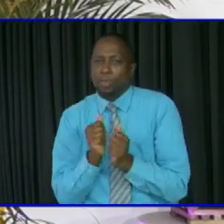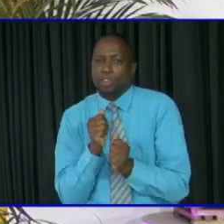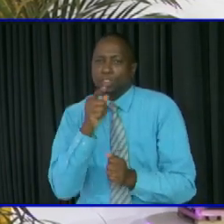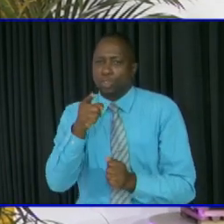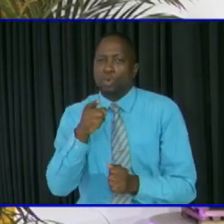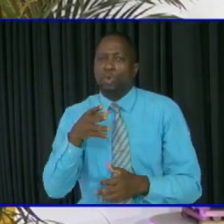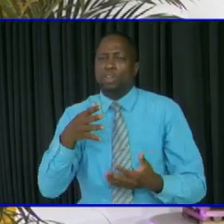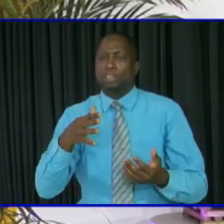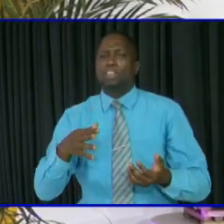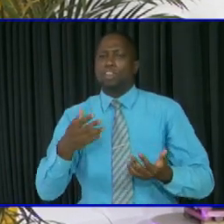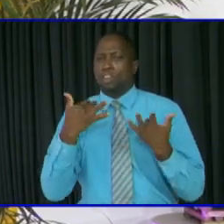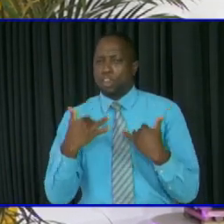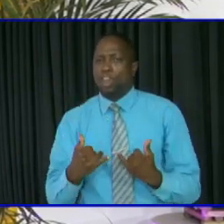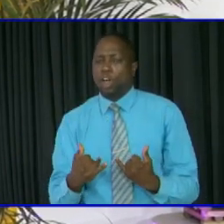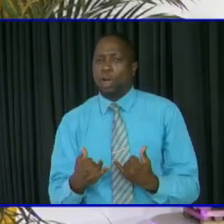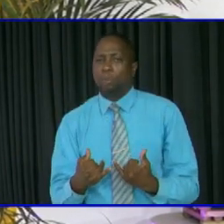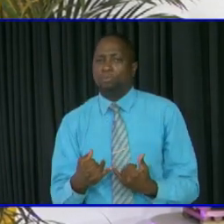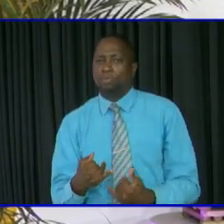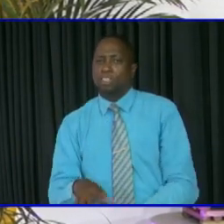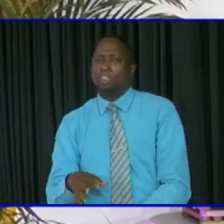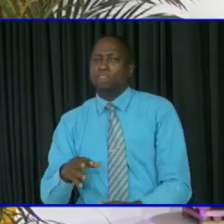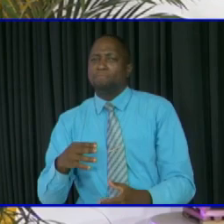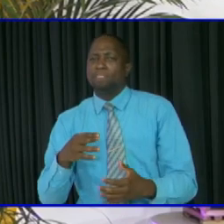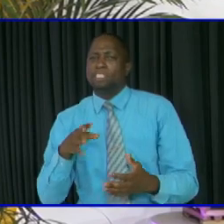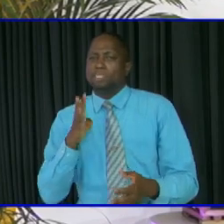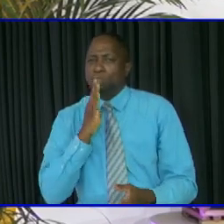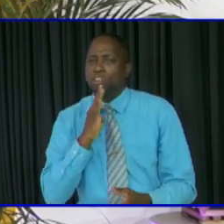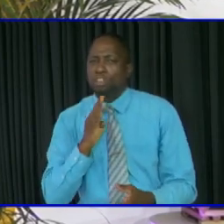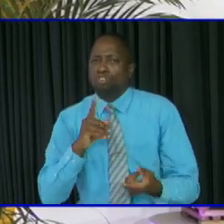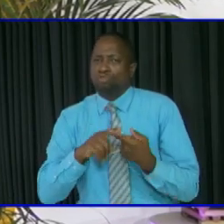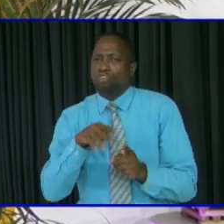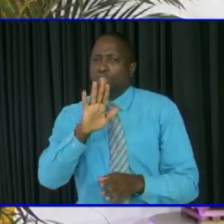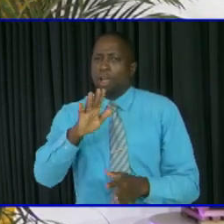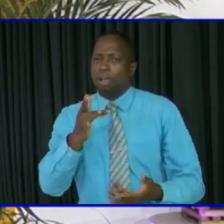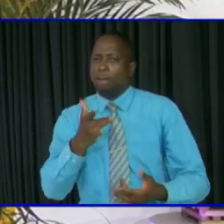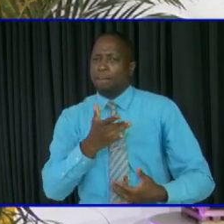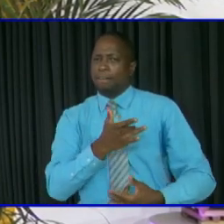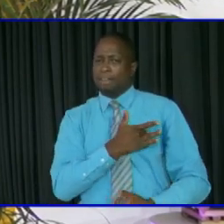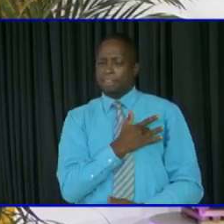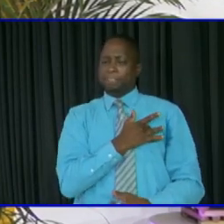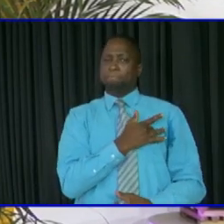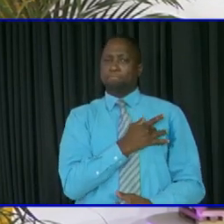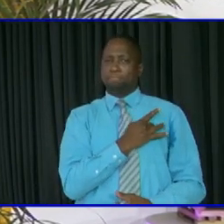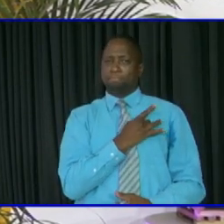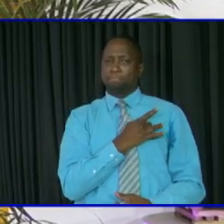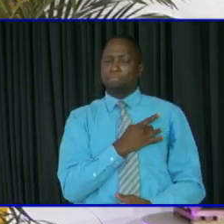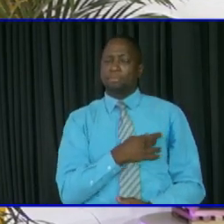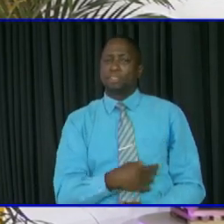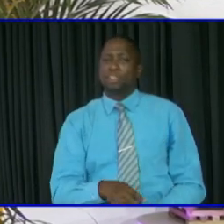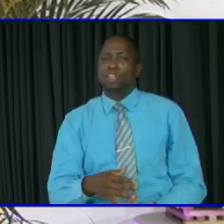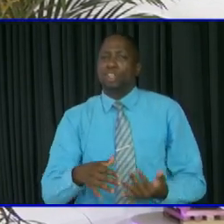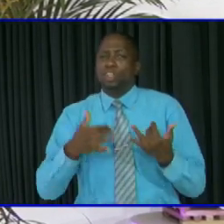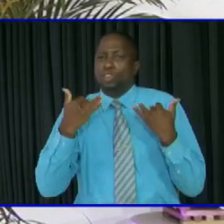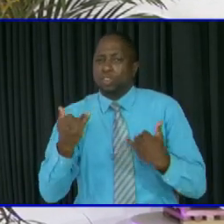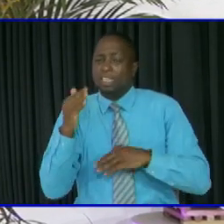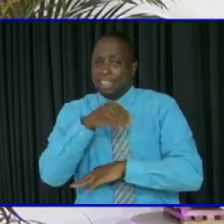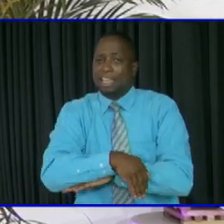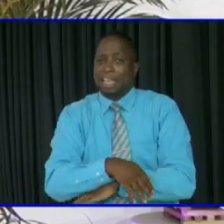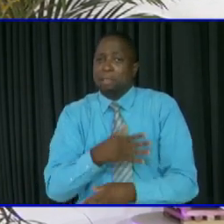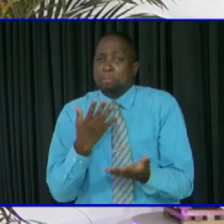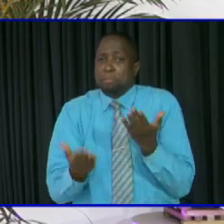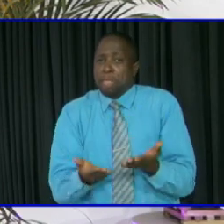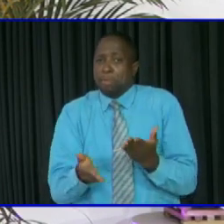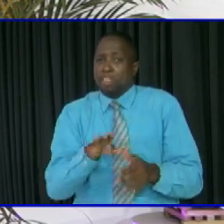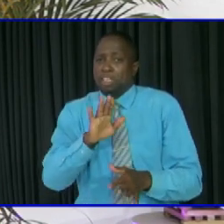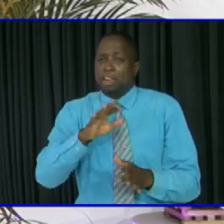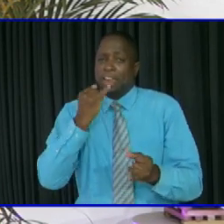The Holy Spirit is telling you that tonight could very well be your last night. The Holy Spirit